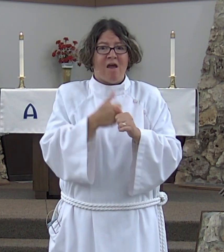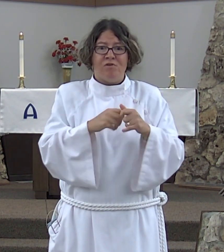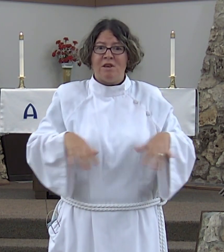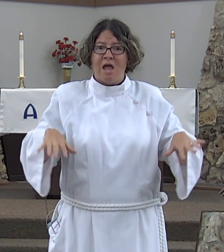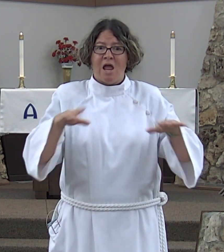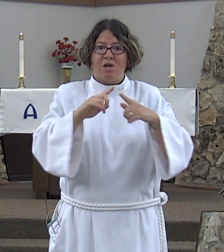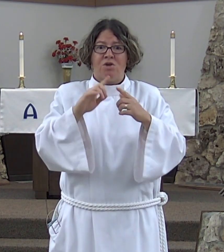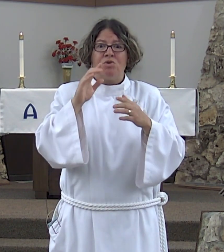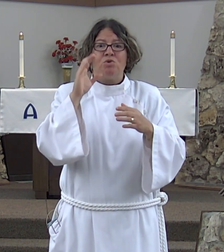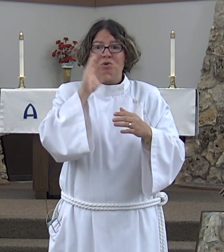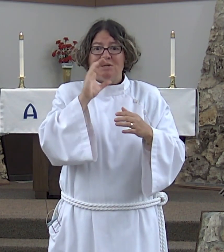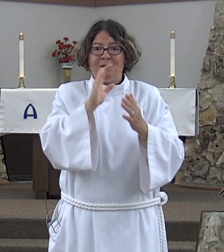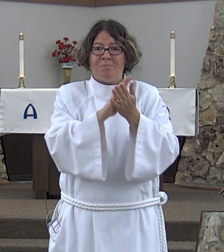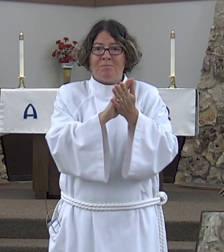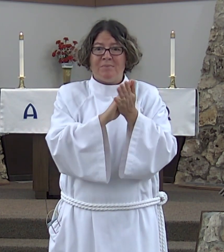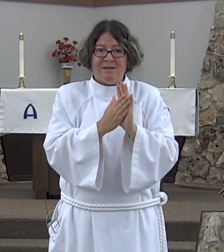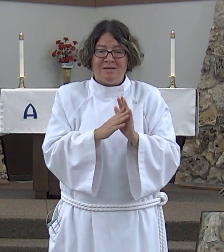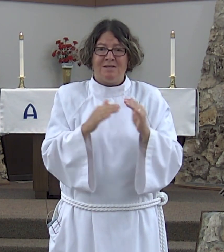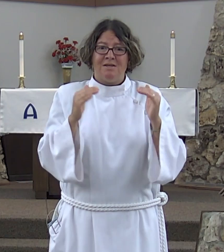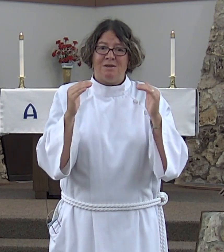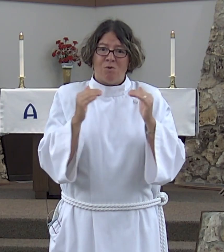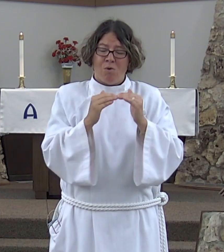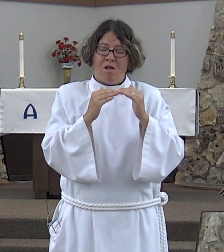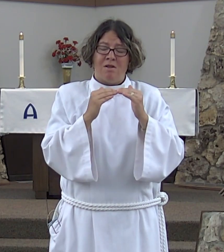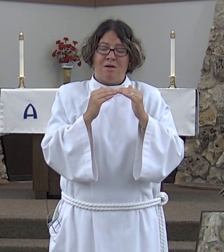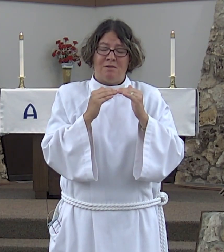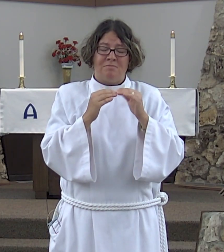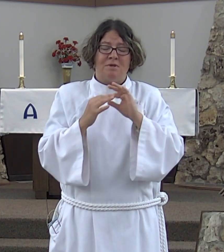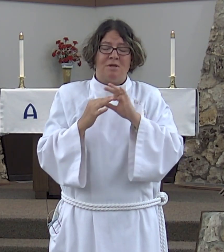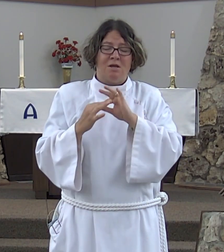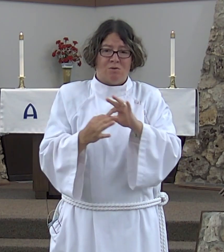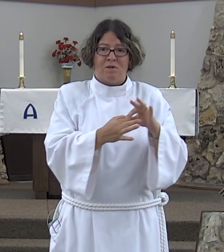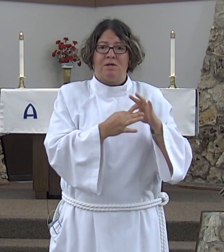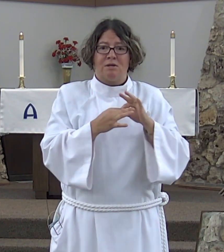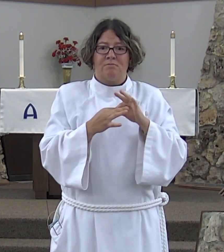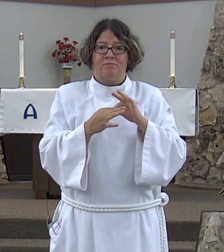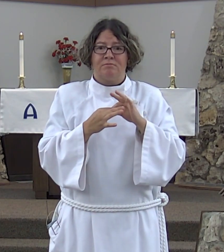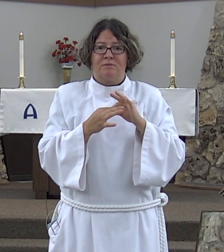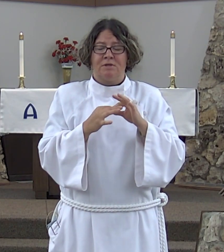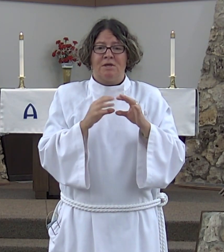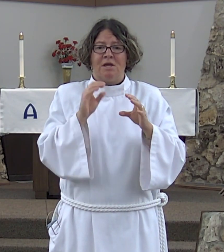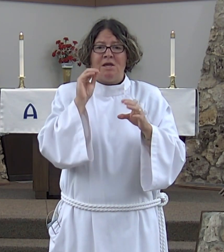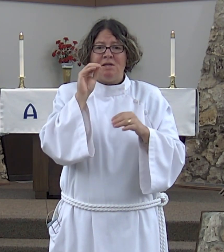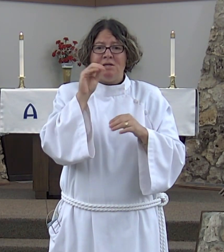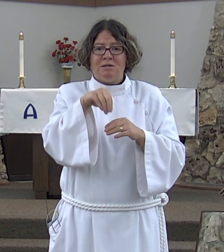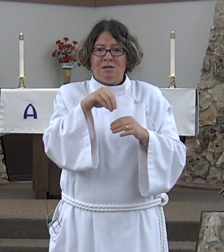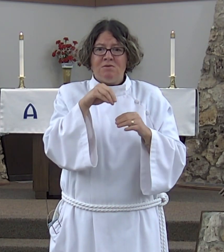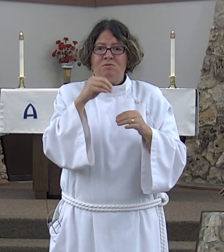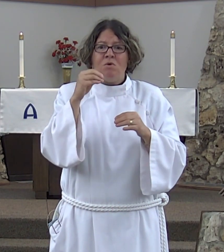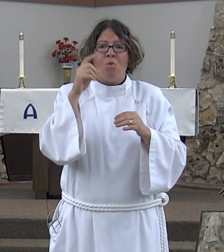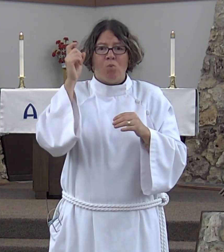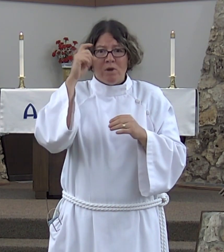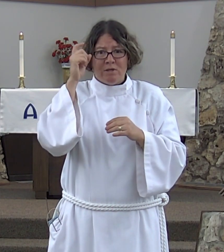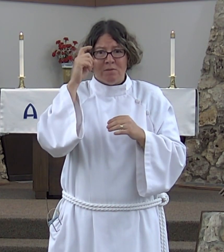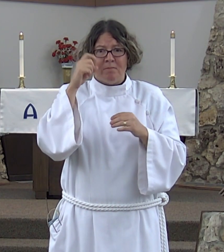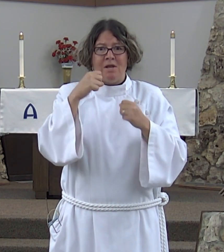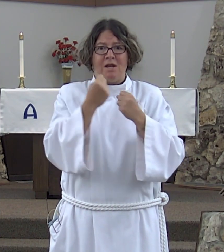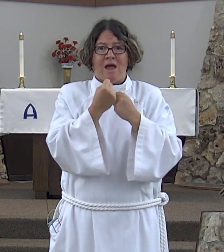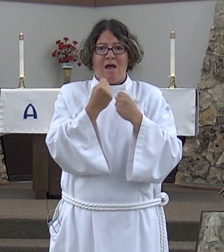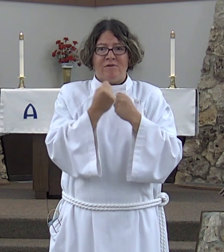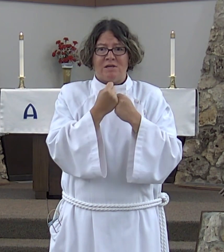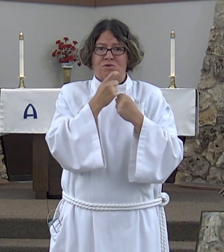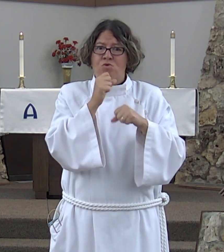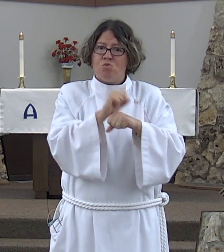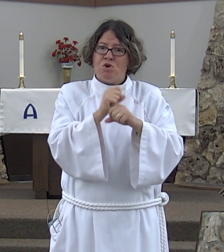this in every land to seek peace, equality, and unity. Instill wisdom